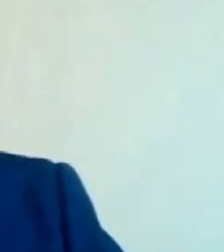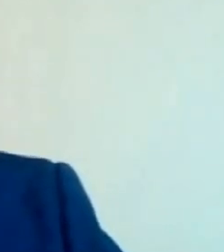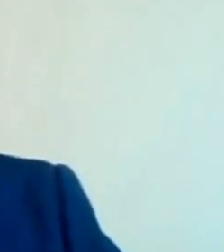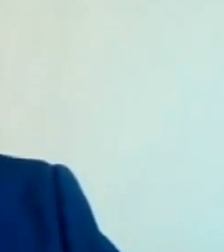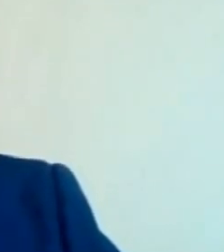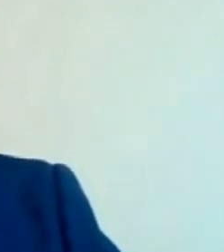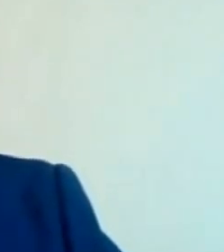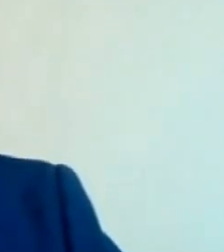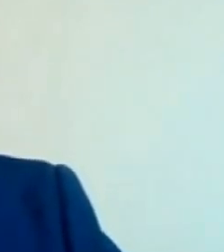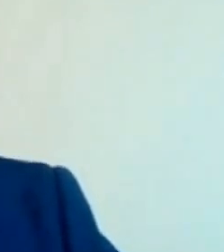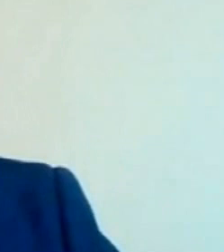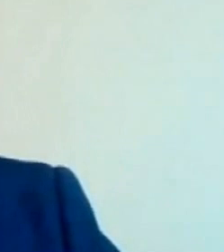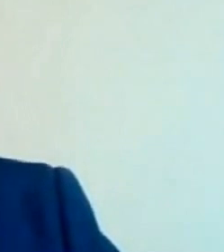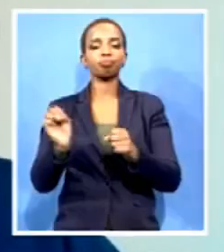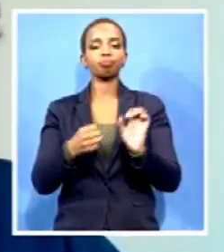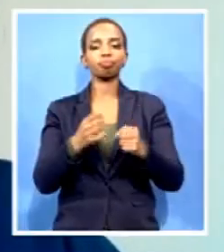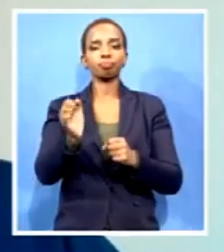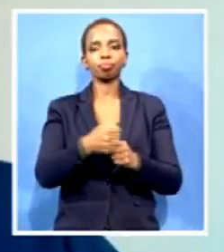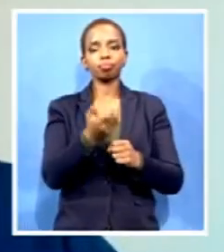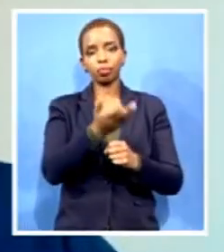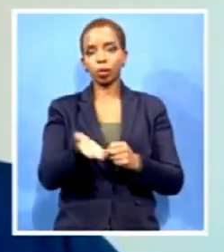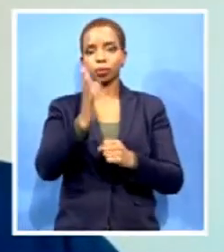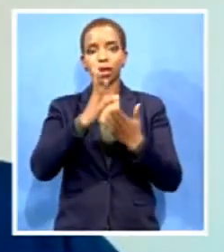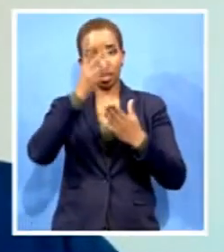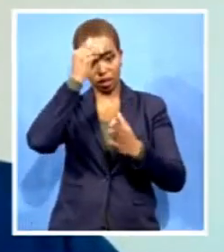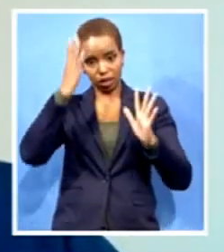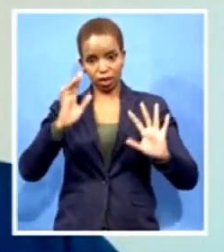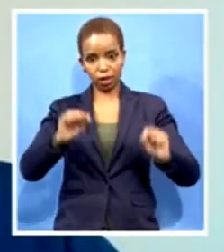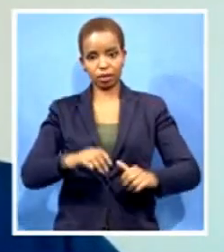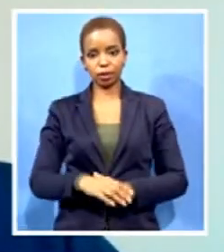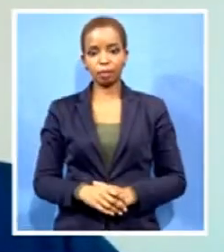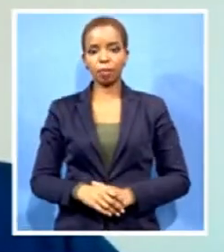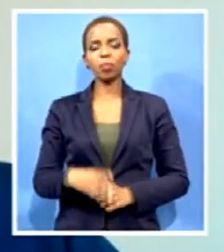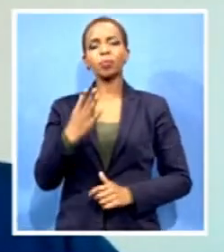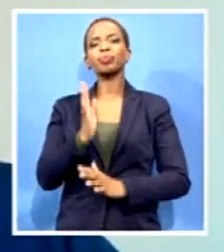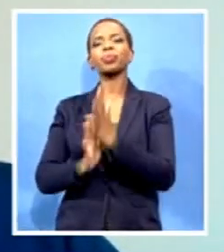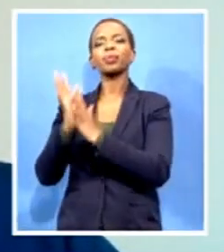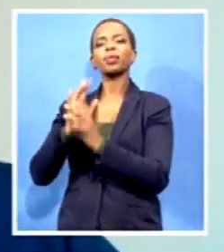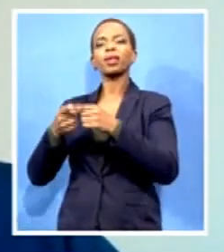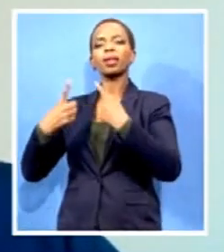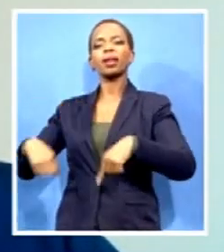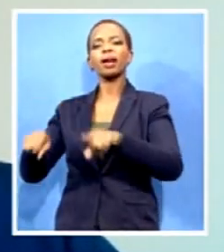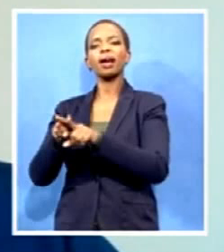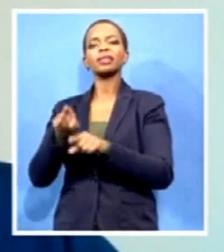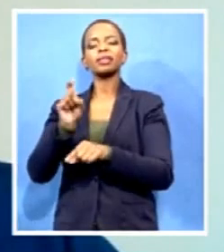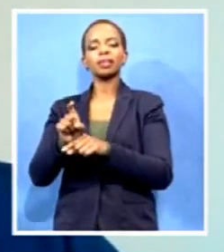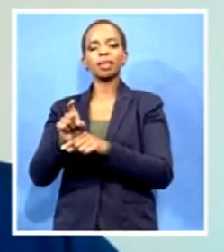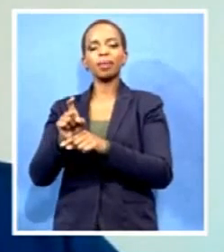So tell us about Daniel. Tell us about the research that you've done in order to find out how